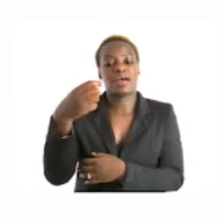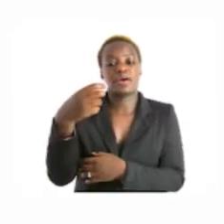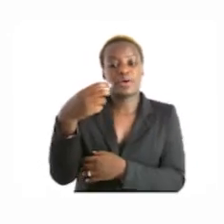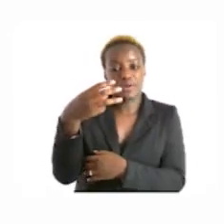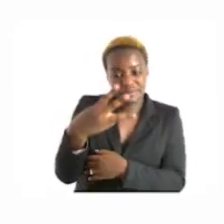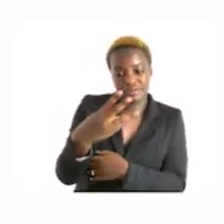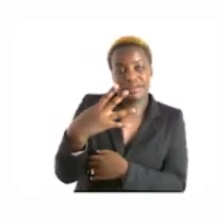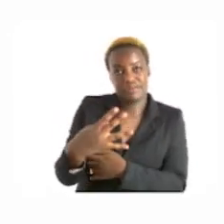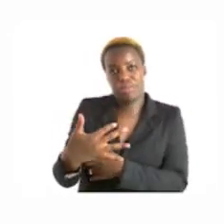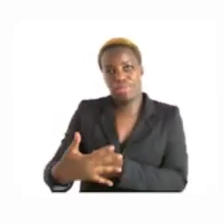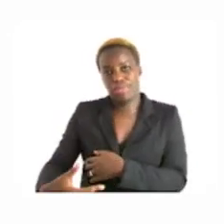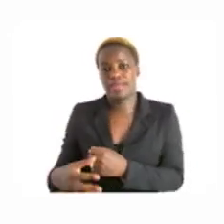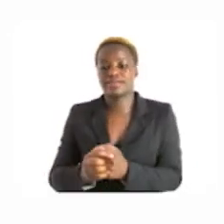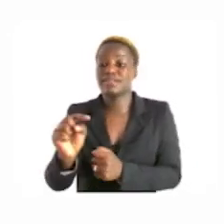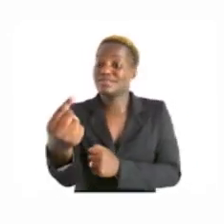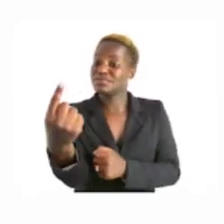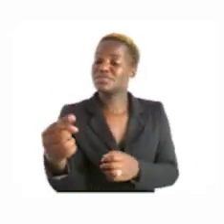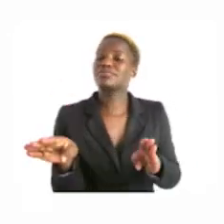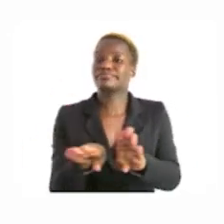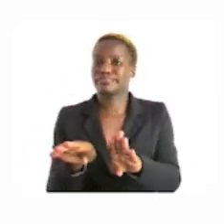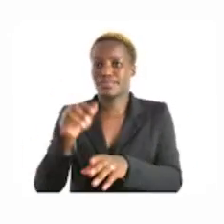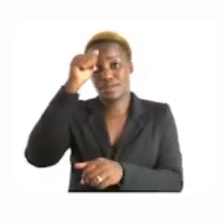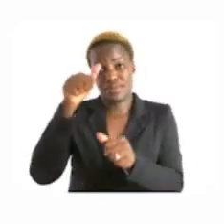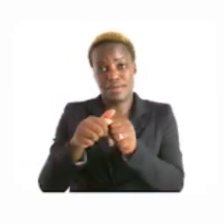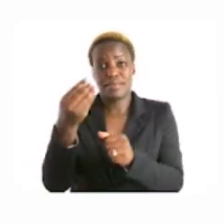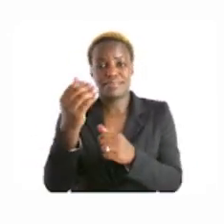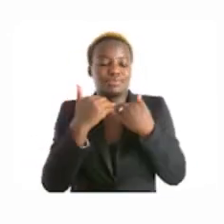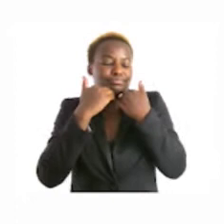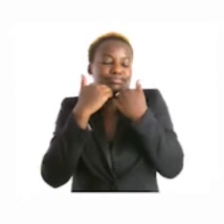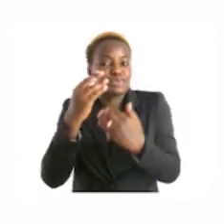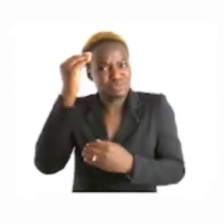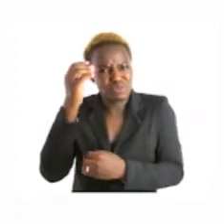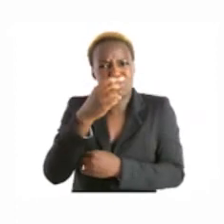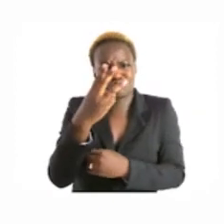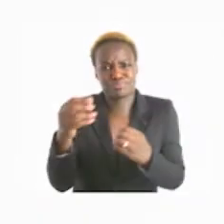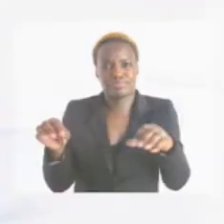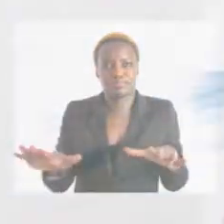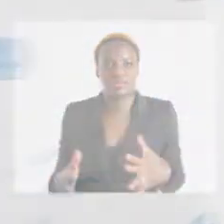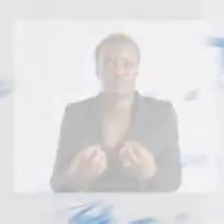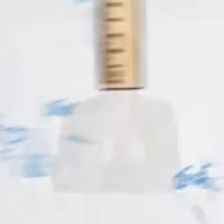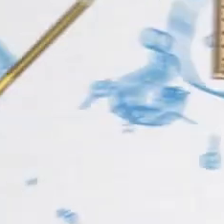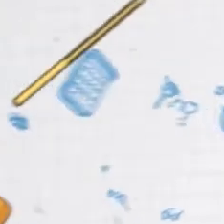have to do it on your own. Remember, money is very important. You need to know how to calculate money.